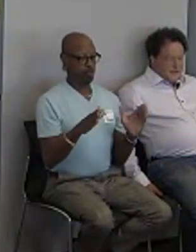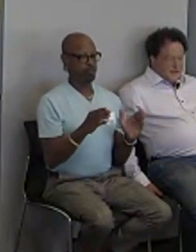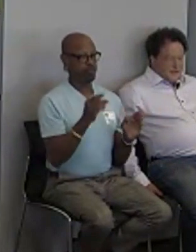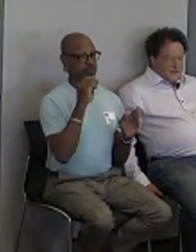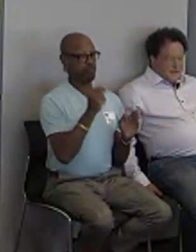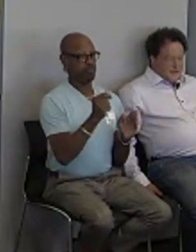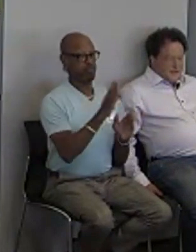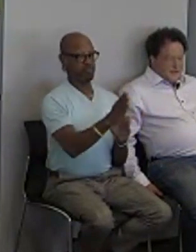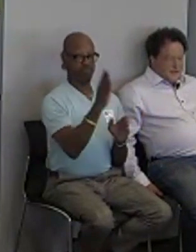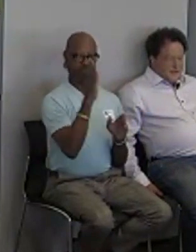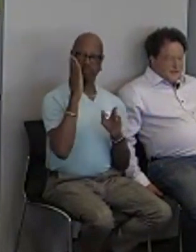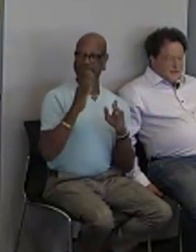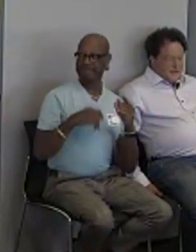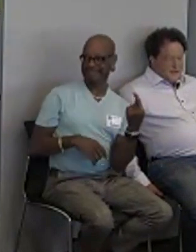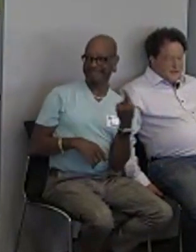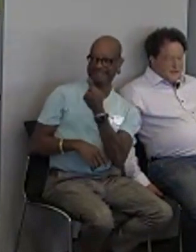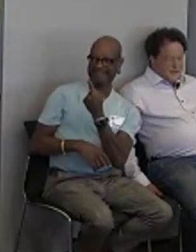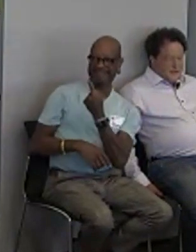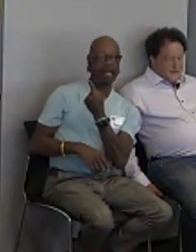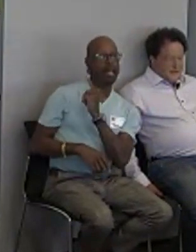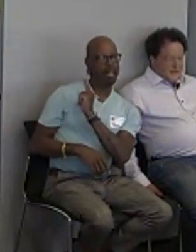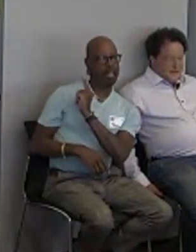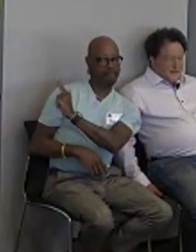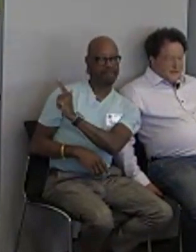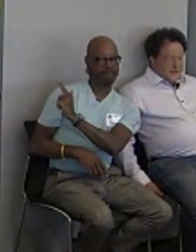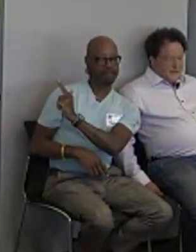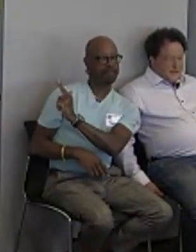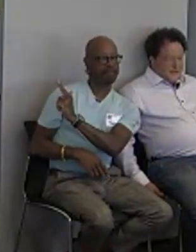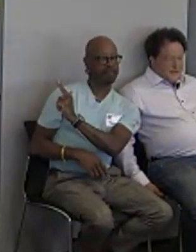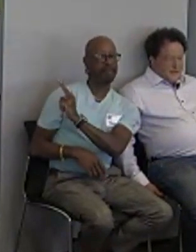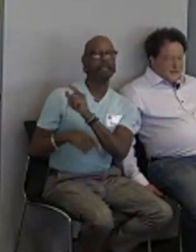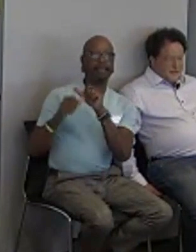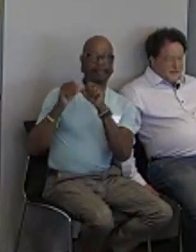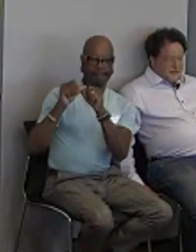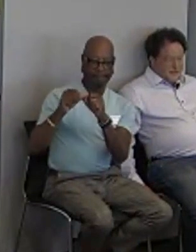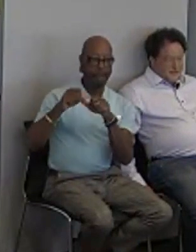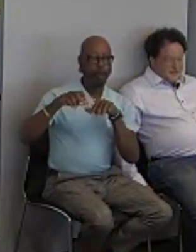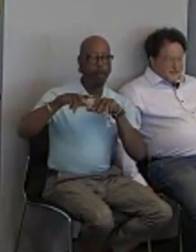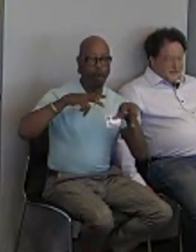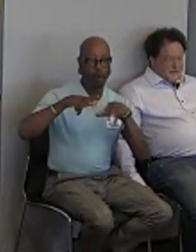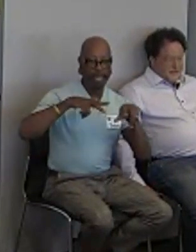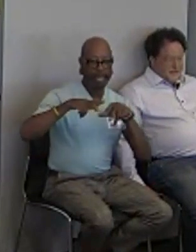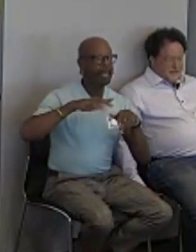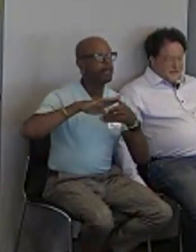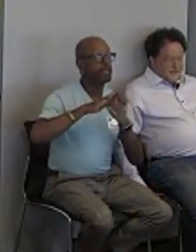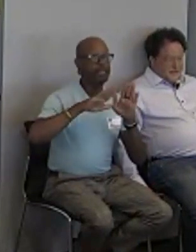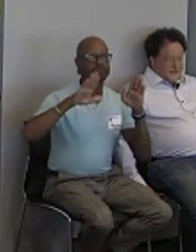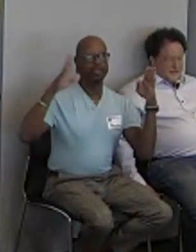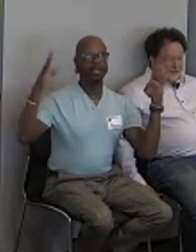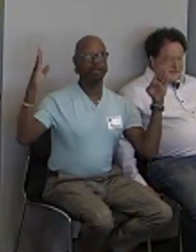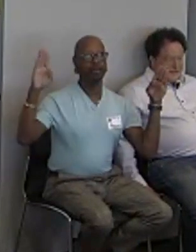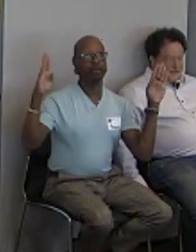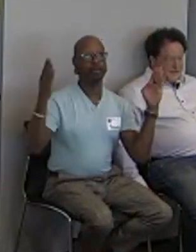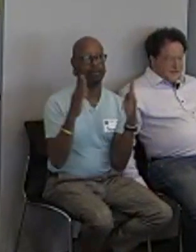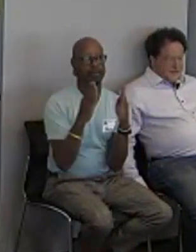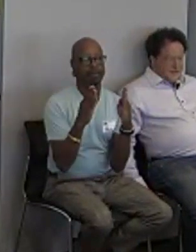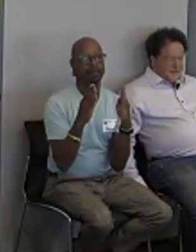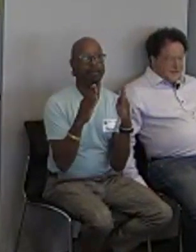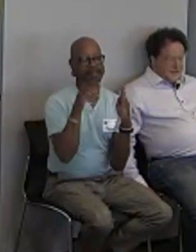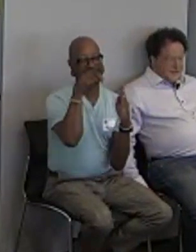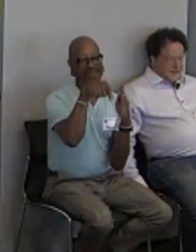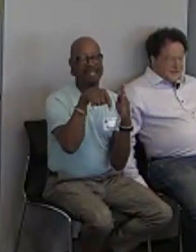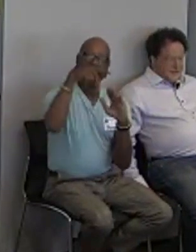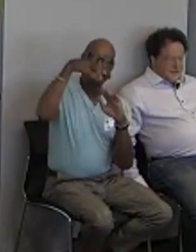immediately turn left. Just do a hard left and keep walking. It turns into a narrow corridor that leads to